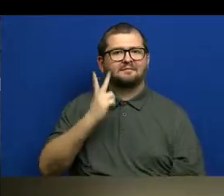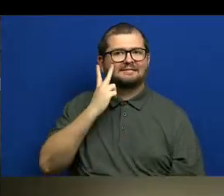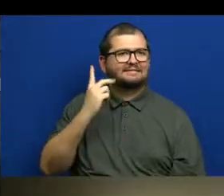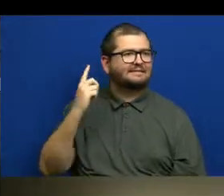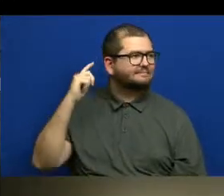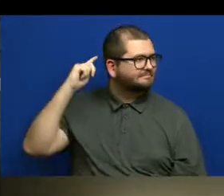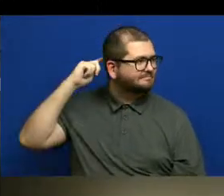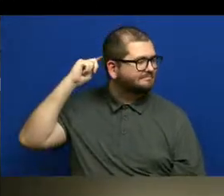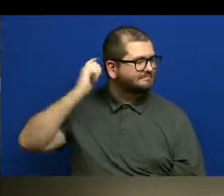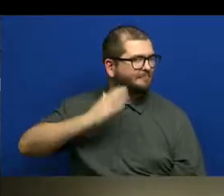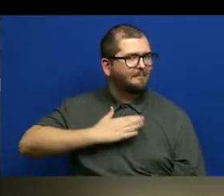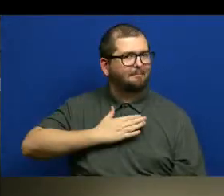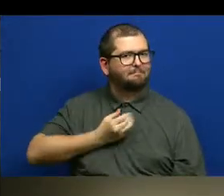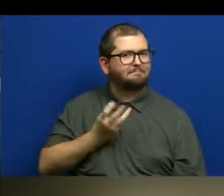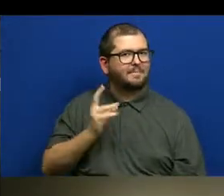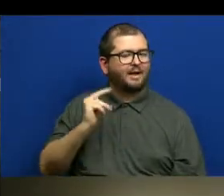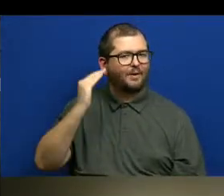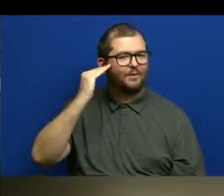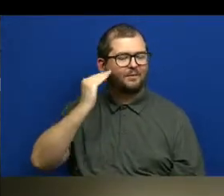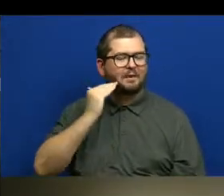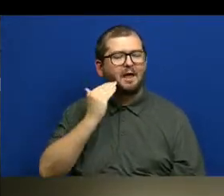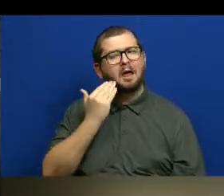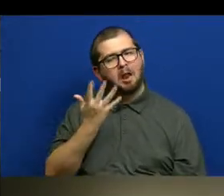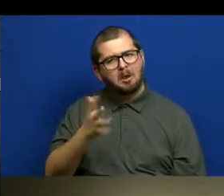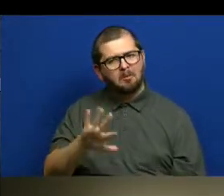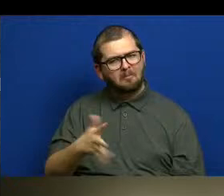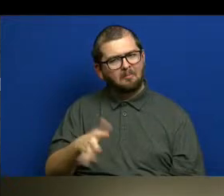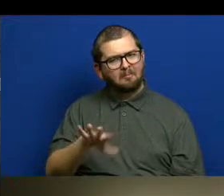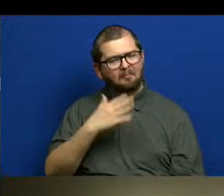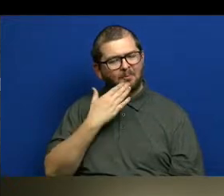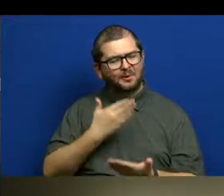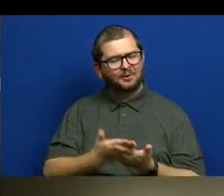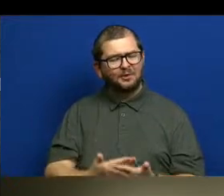head. Look at that. Not bad.